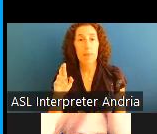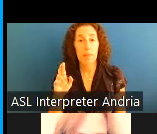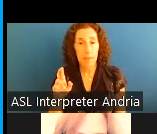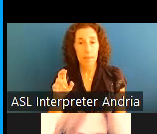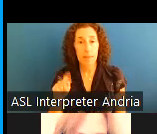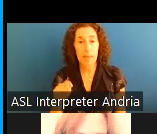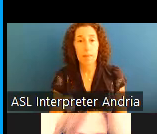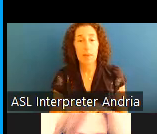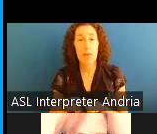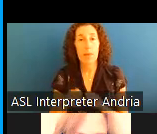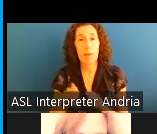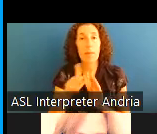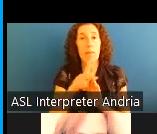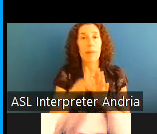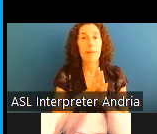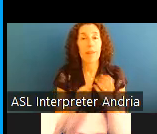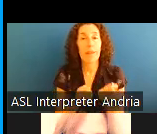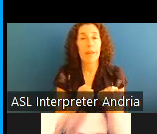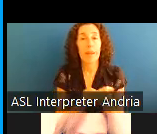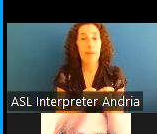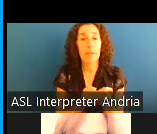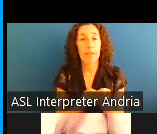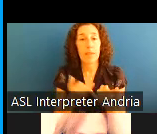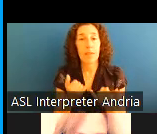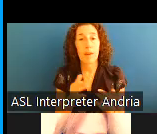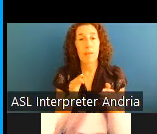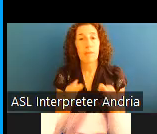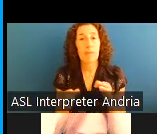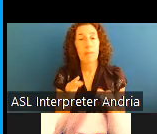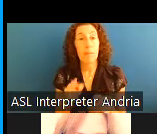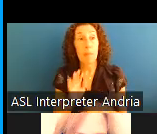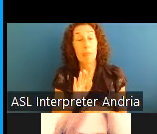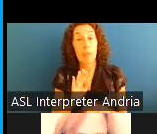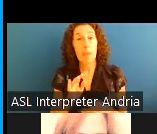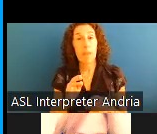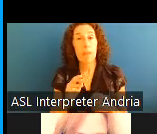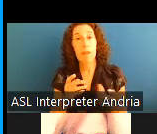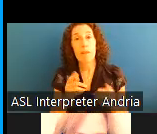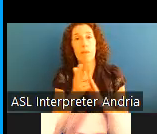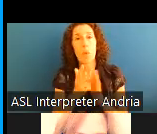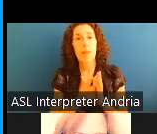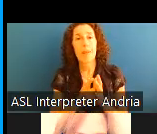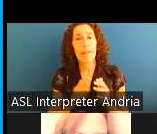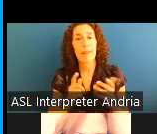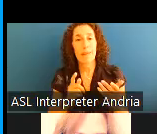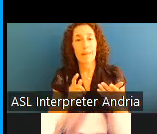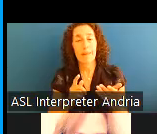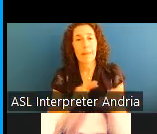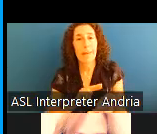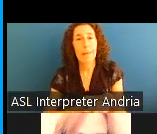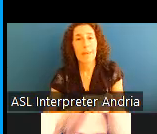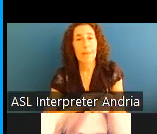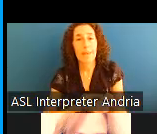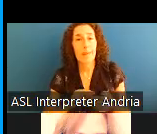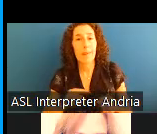going to be presenting on the role of the forensic nurse examiner. For today's presentation, I will refer to this role as the